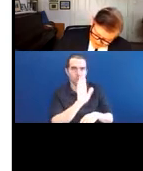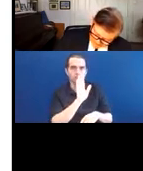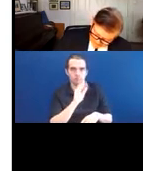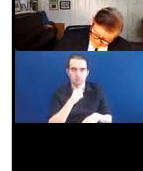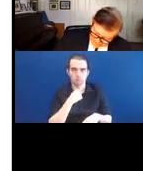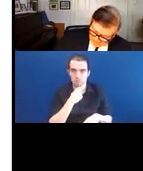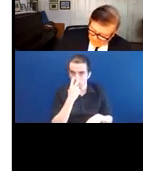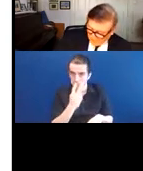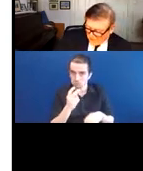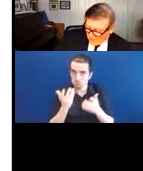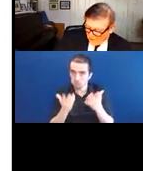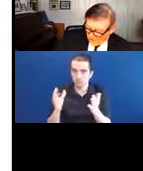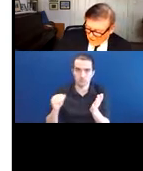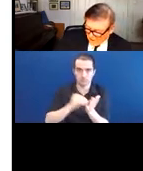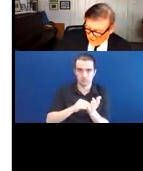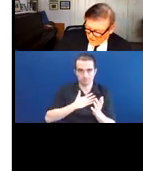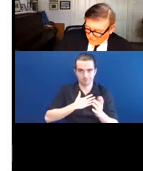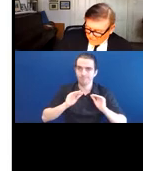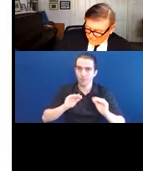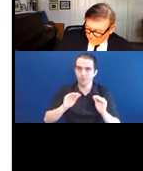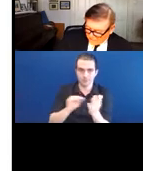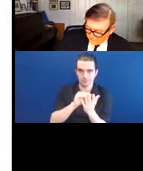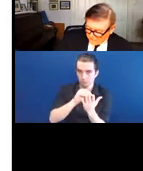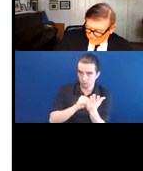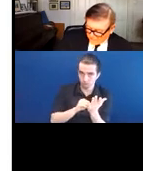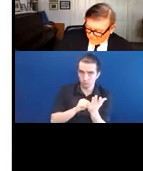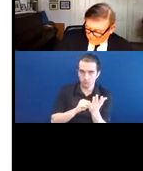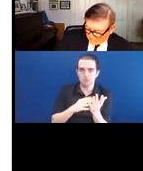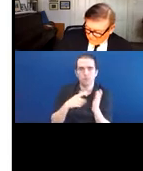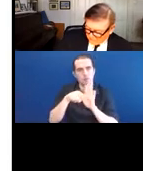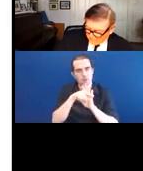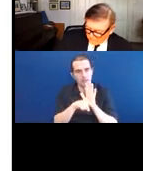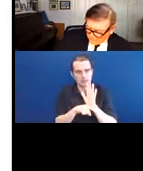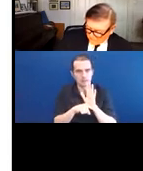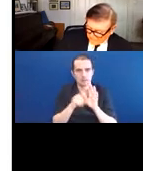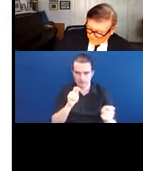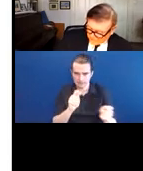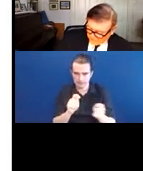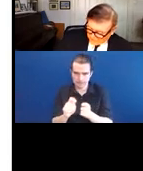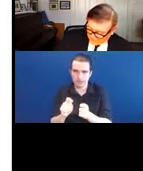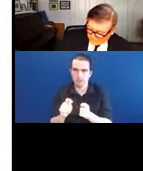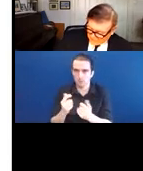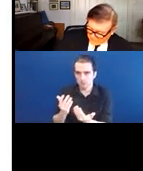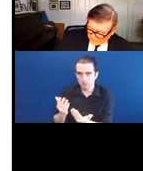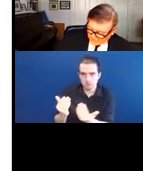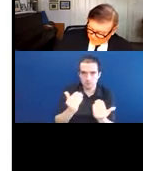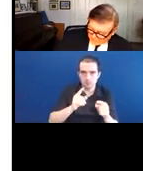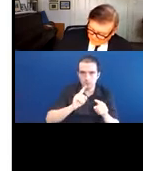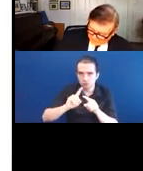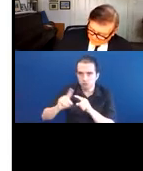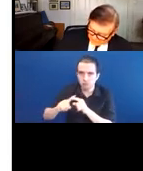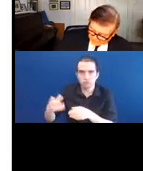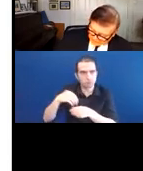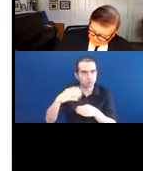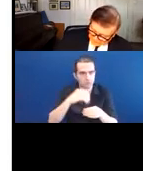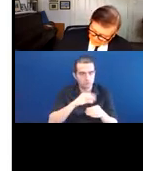Government should provide at least one staff for persons with disabilities in hospital. There can be a change in policies. There can